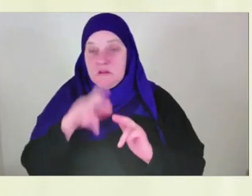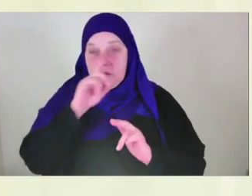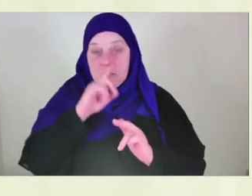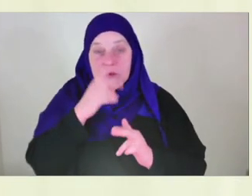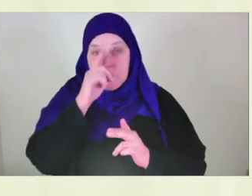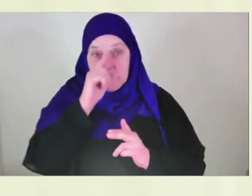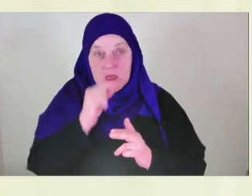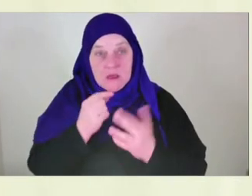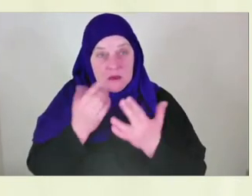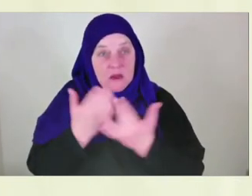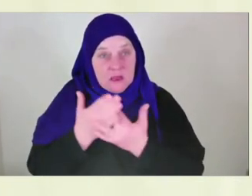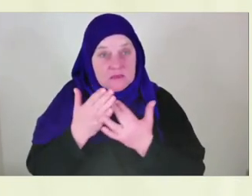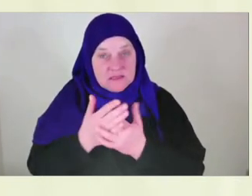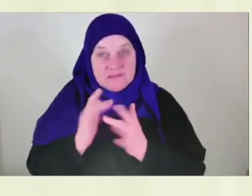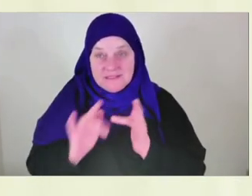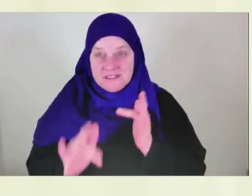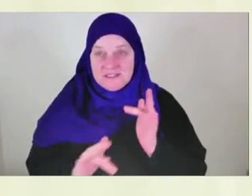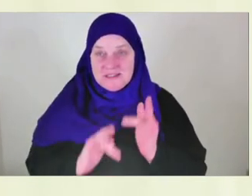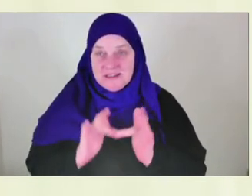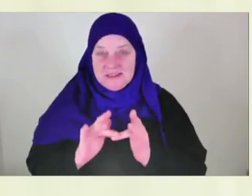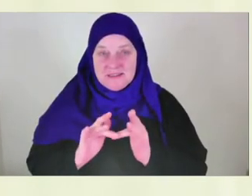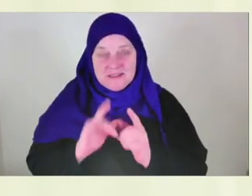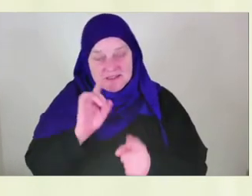scholars themselves. So